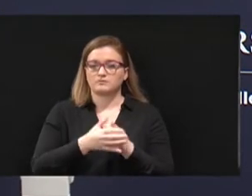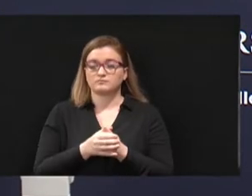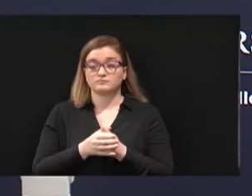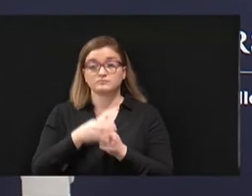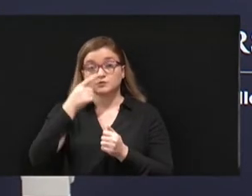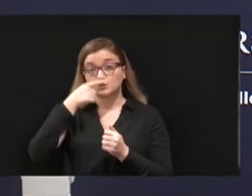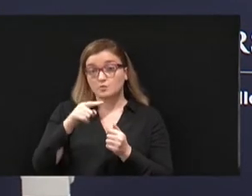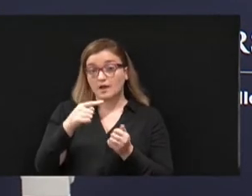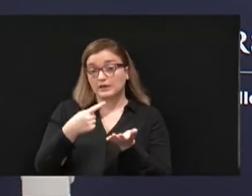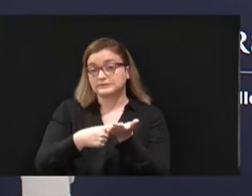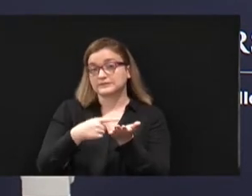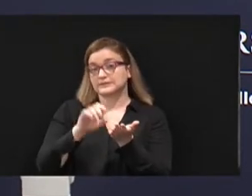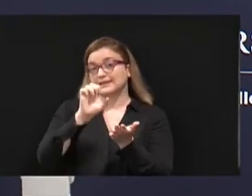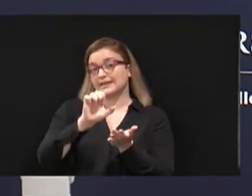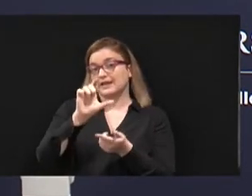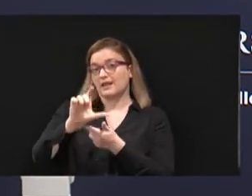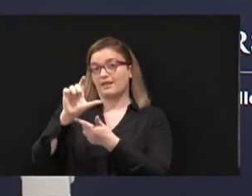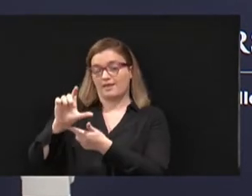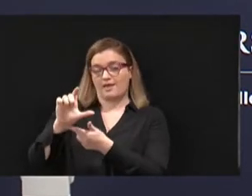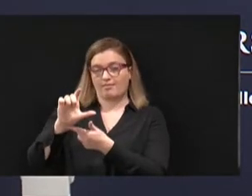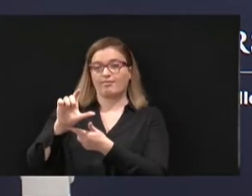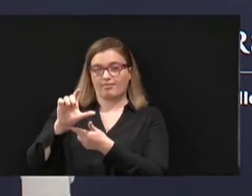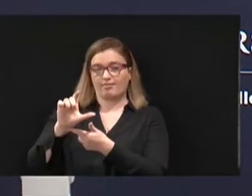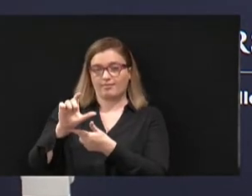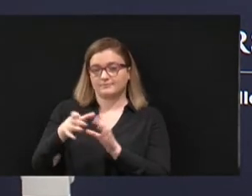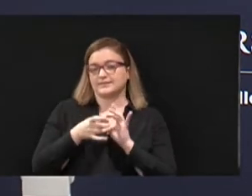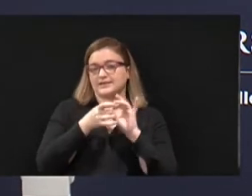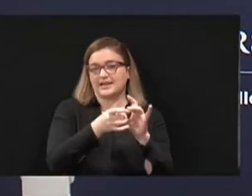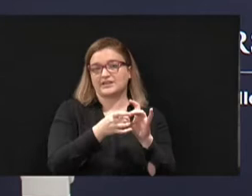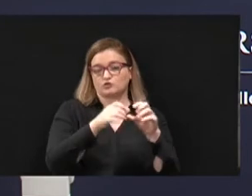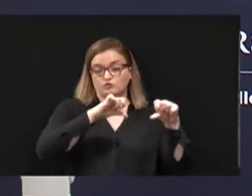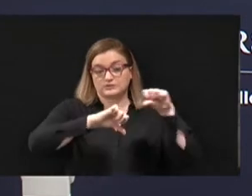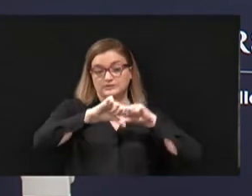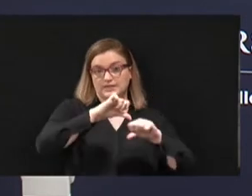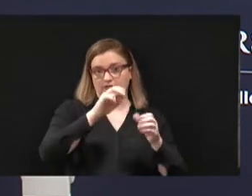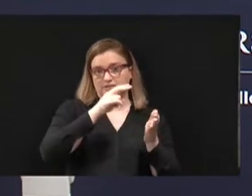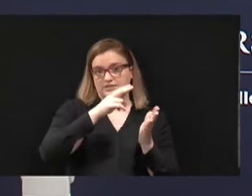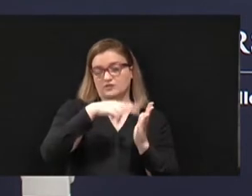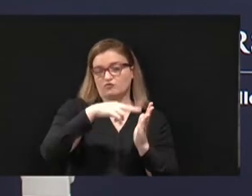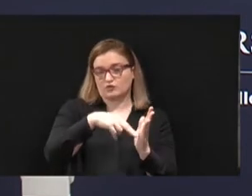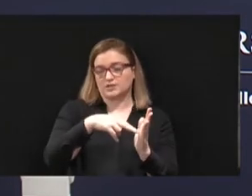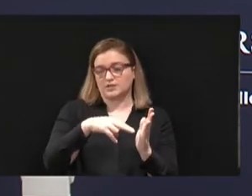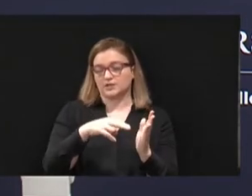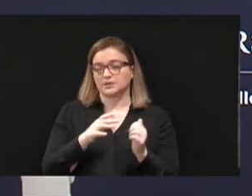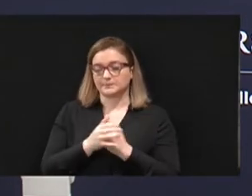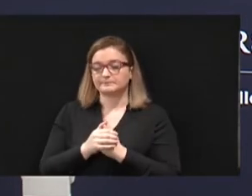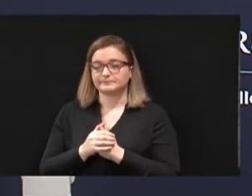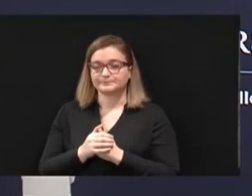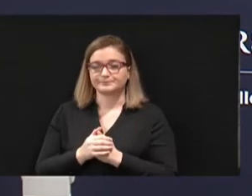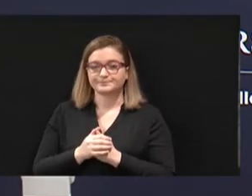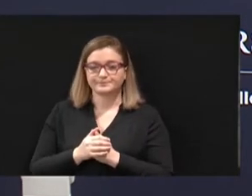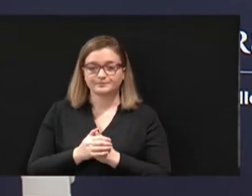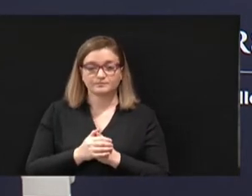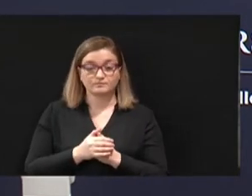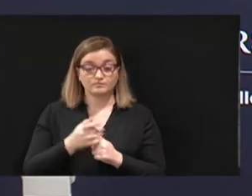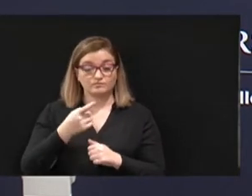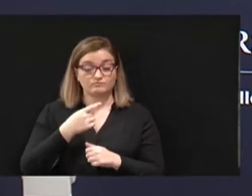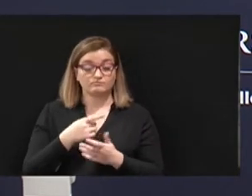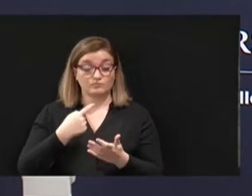about ELL regarding the science of reading? And we did a project